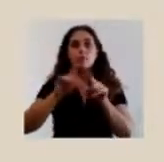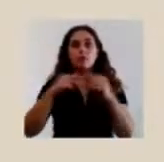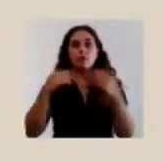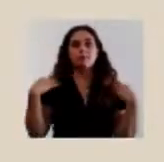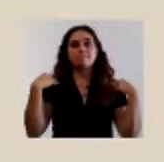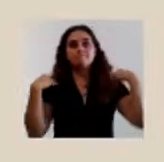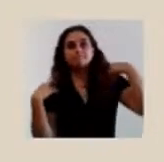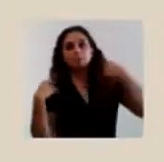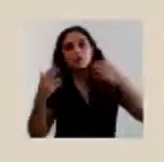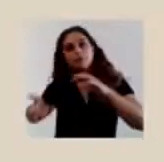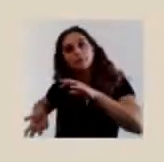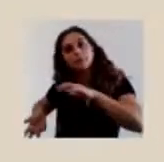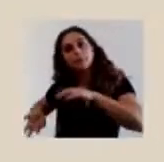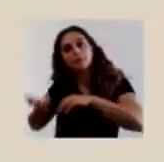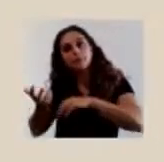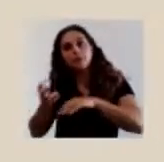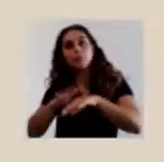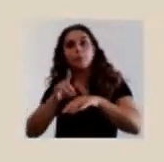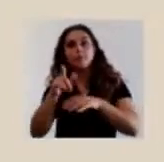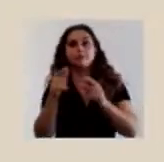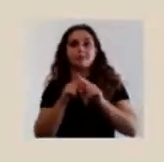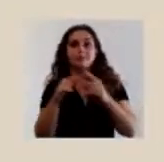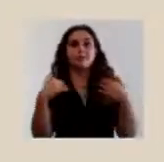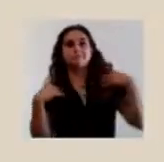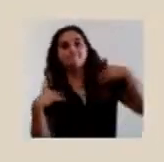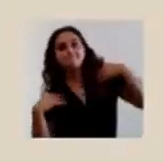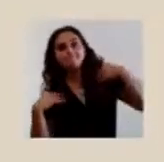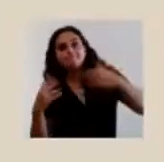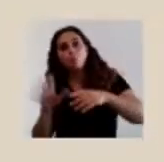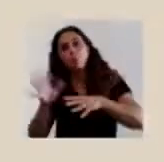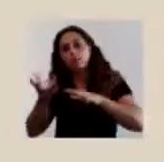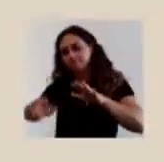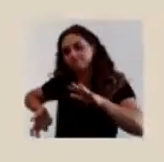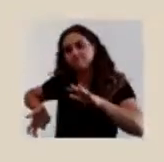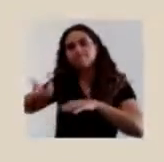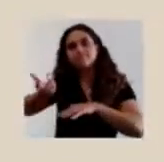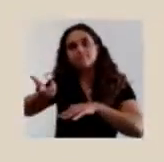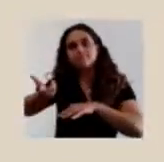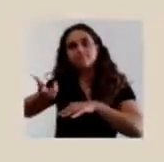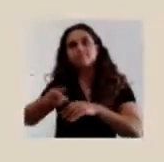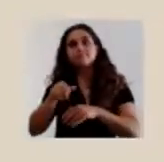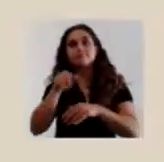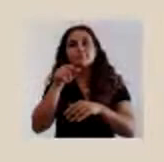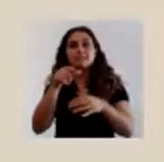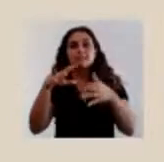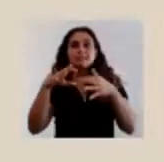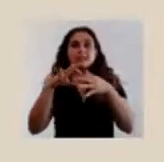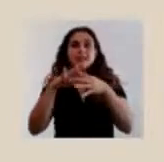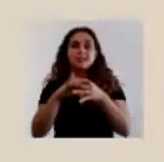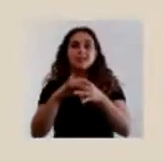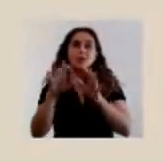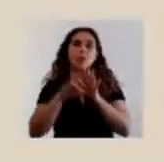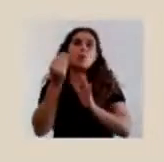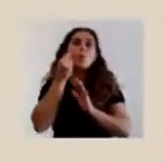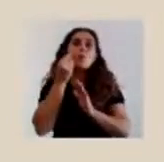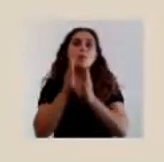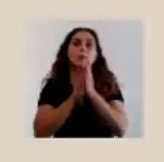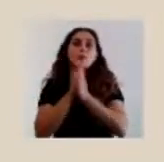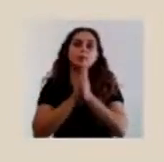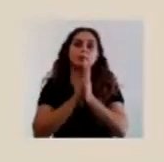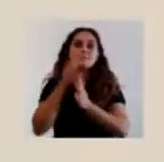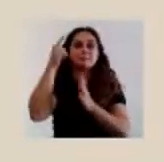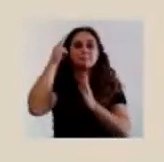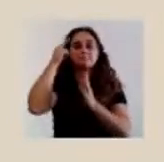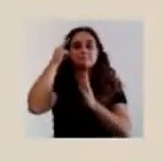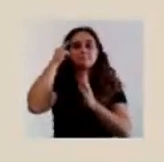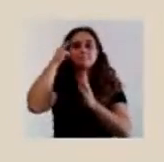greater weight on one side, causing them to curve when they're rolled. This lies at the root of how we use the word bias